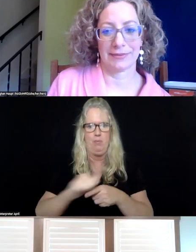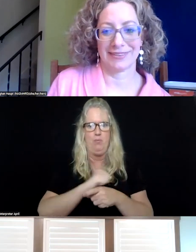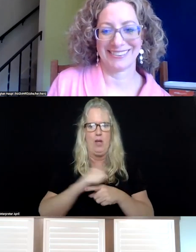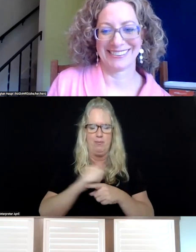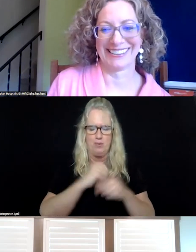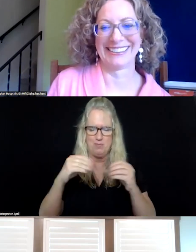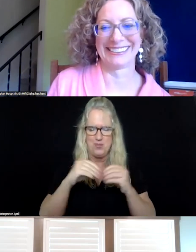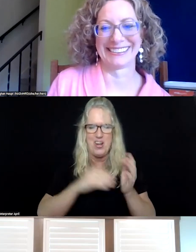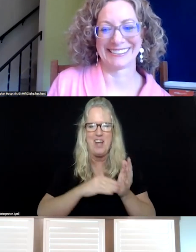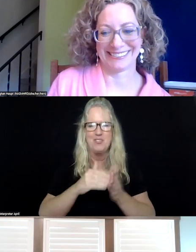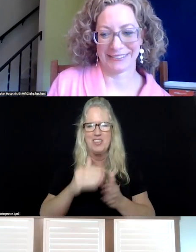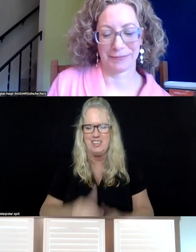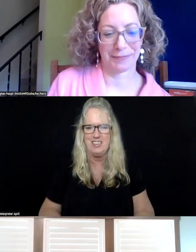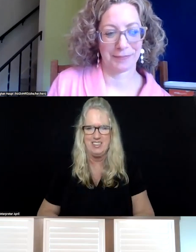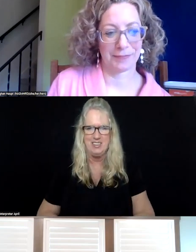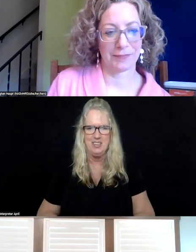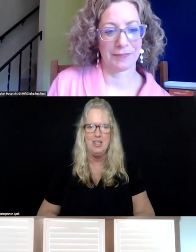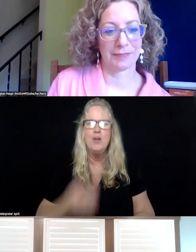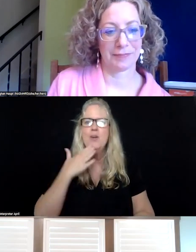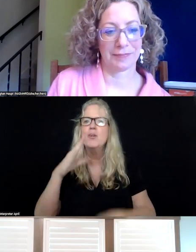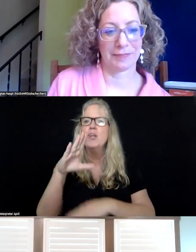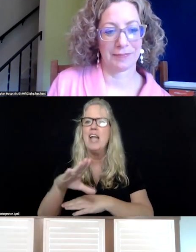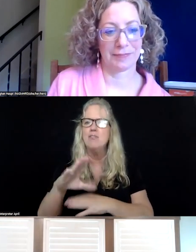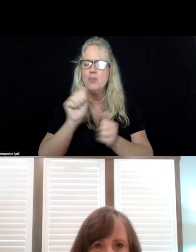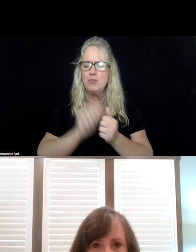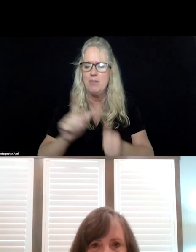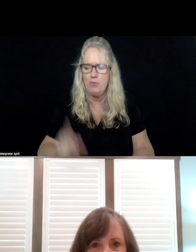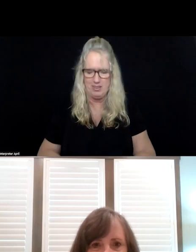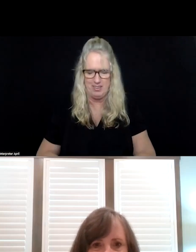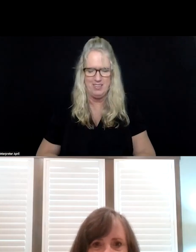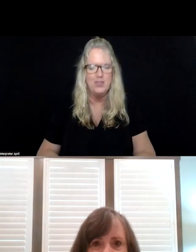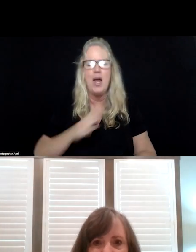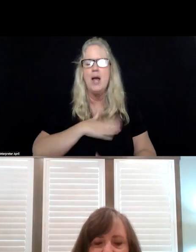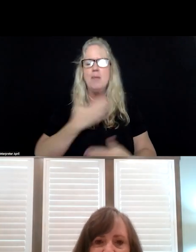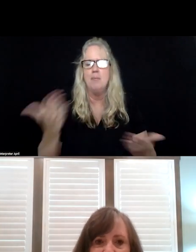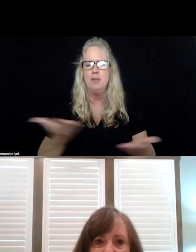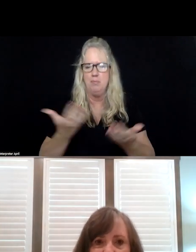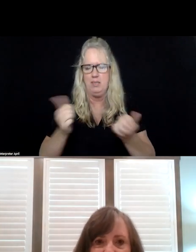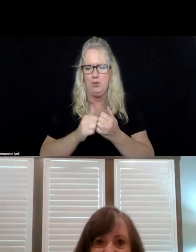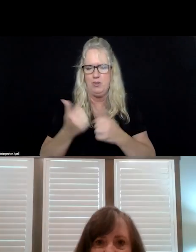often. Good afternoon, everybody. I'm happy to be here with you today.